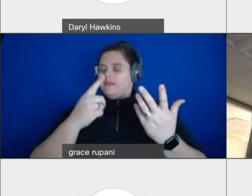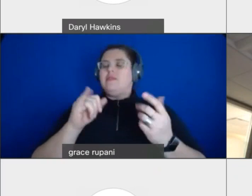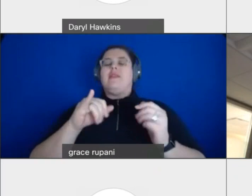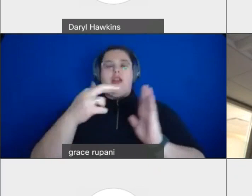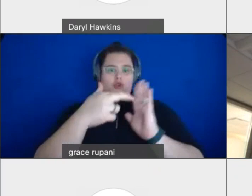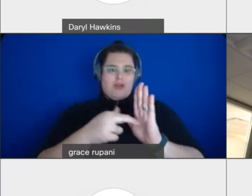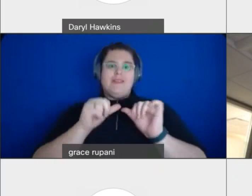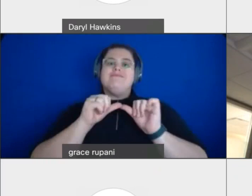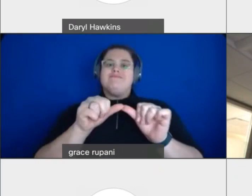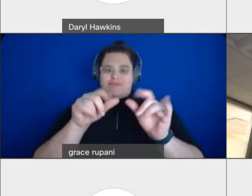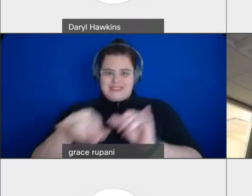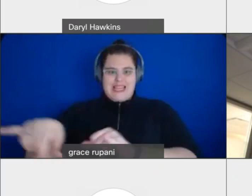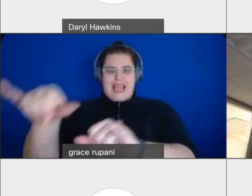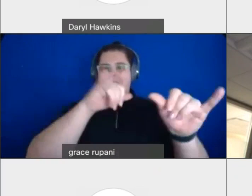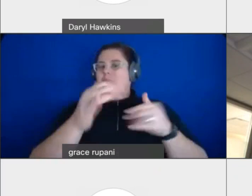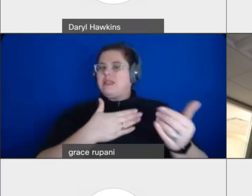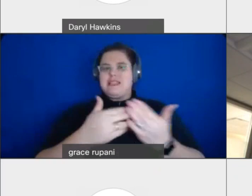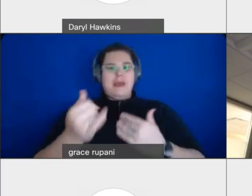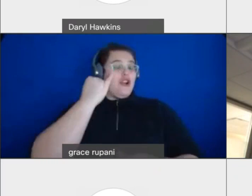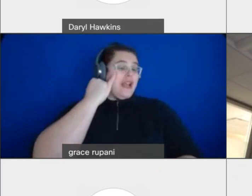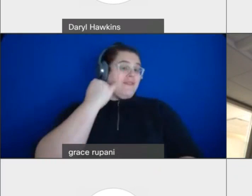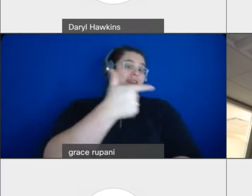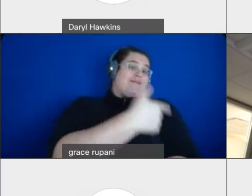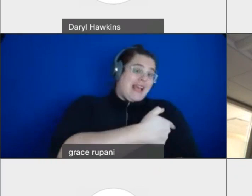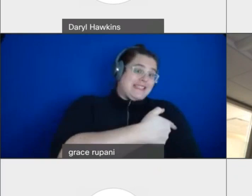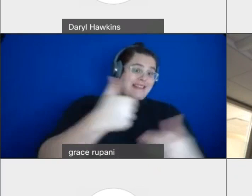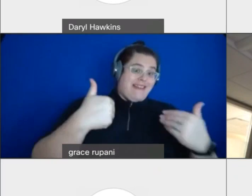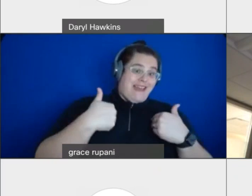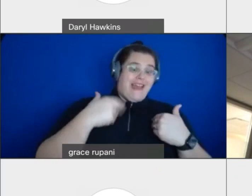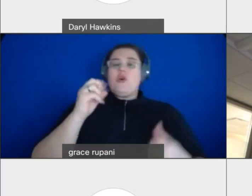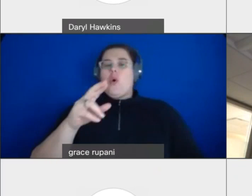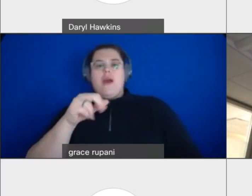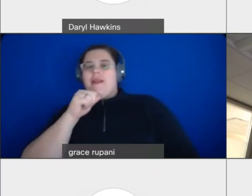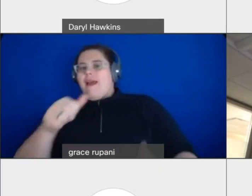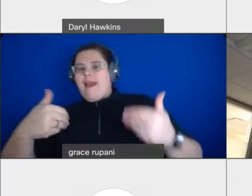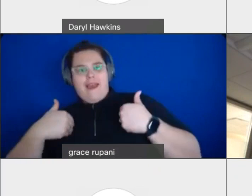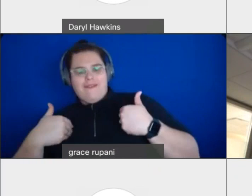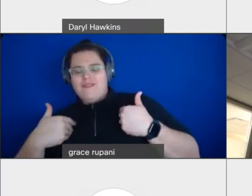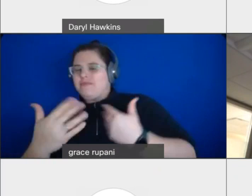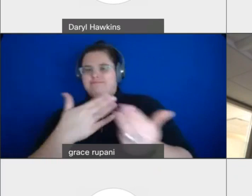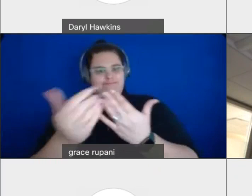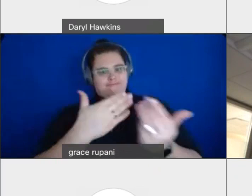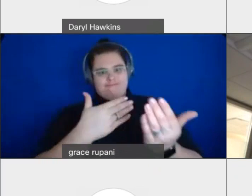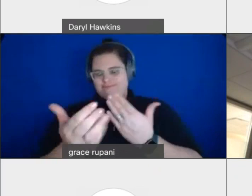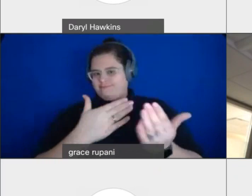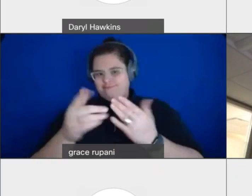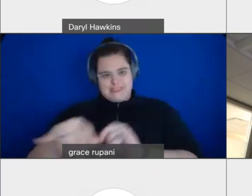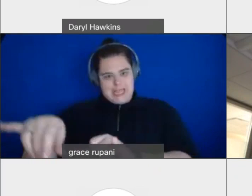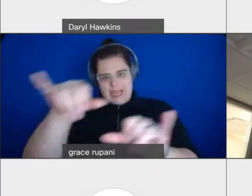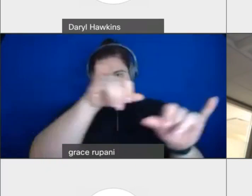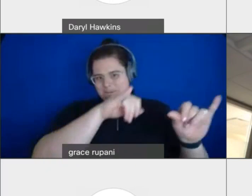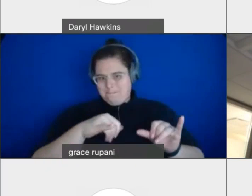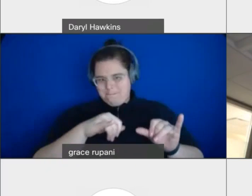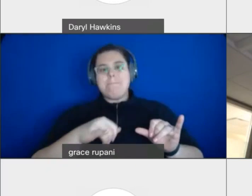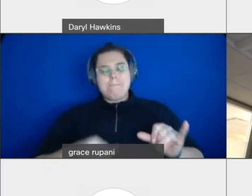unvaccinated individuals. So I'm going to echo what Winslow says. It's so great to hear people who are so,